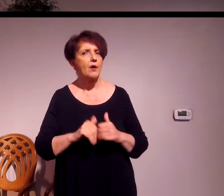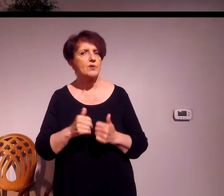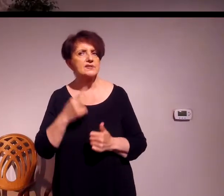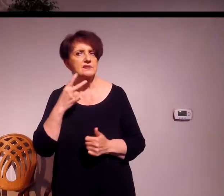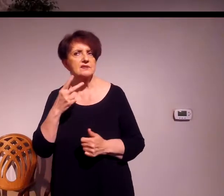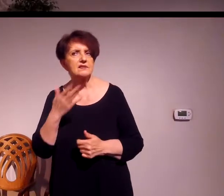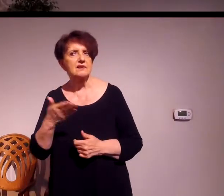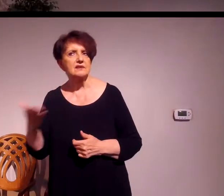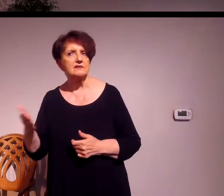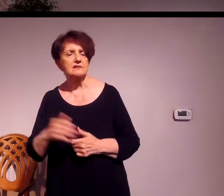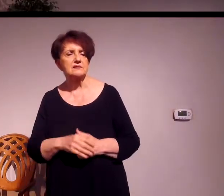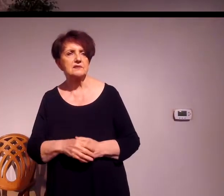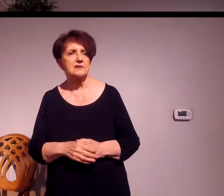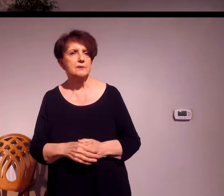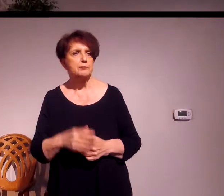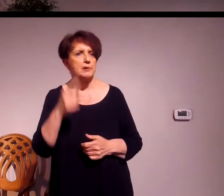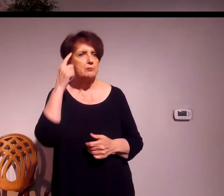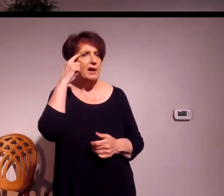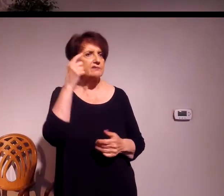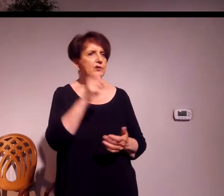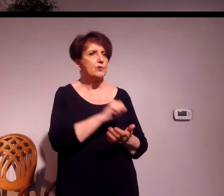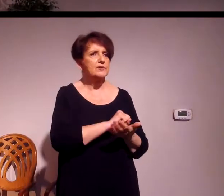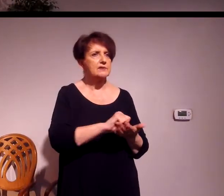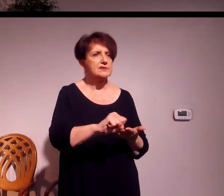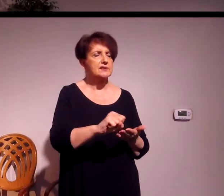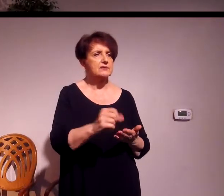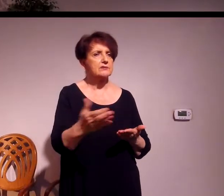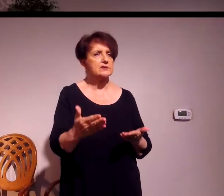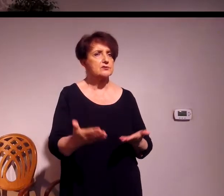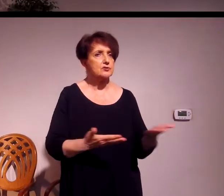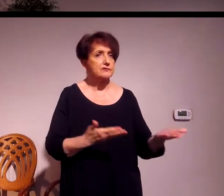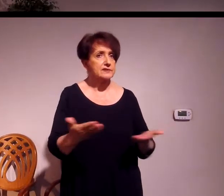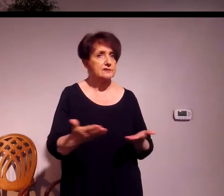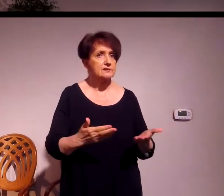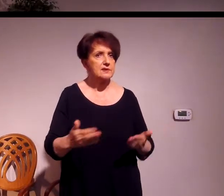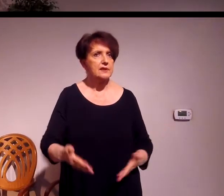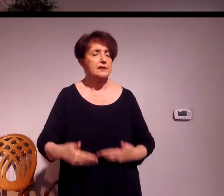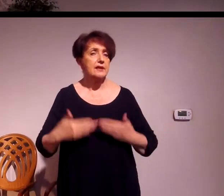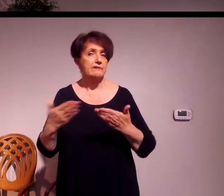Be mindful with our sacred service and our sacred giving.